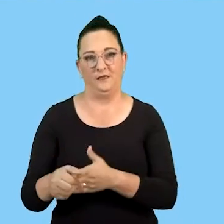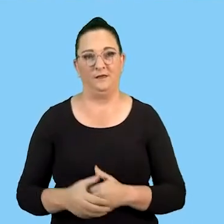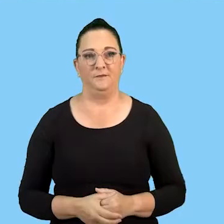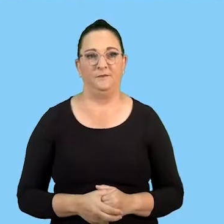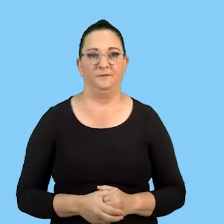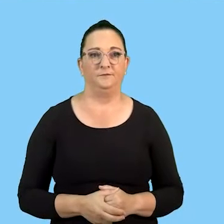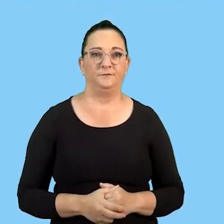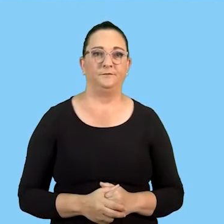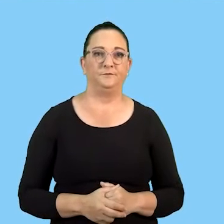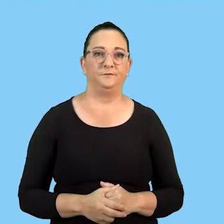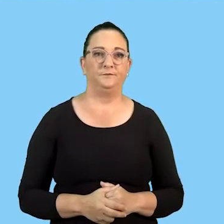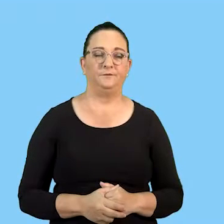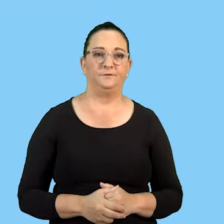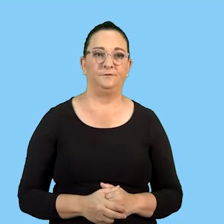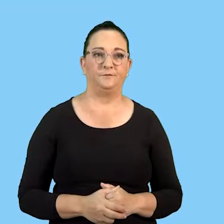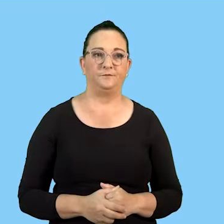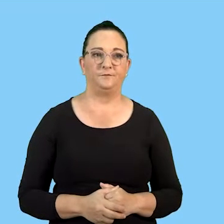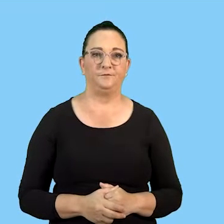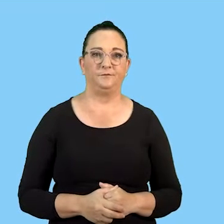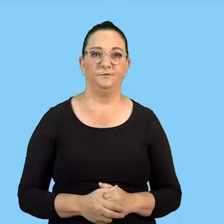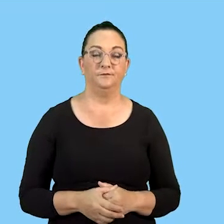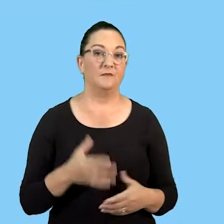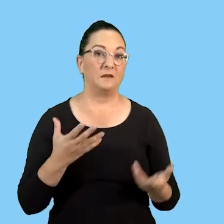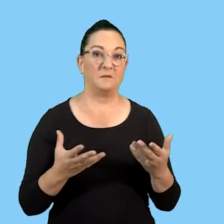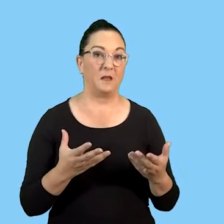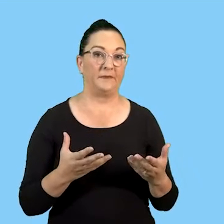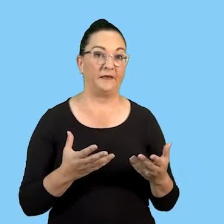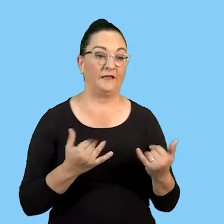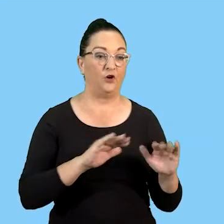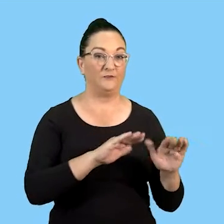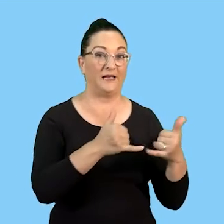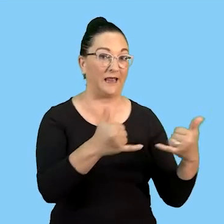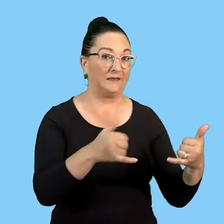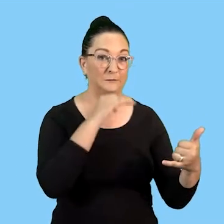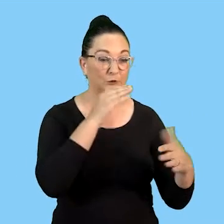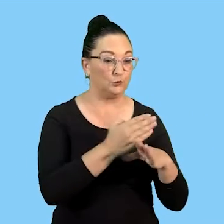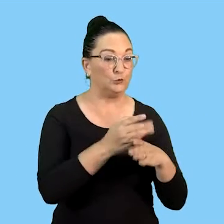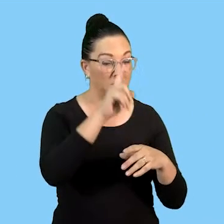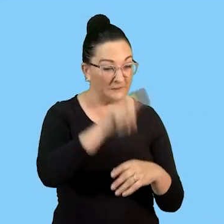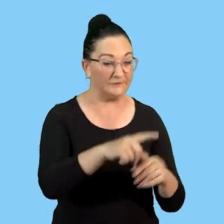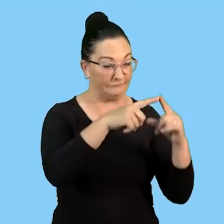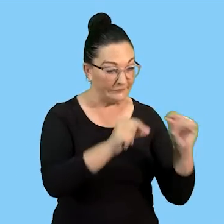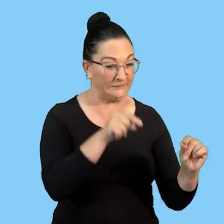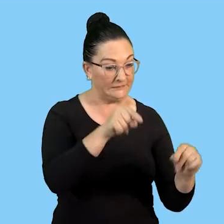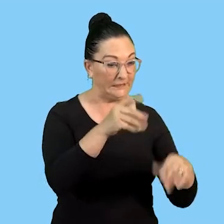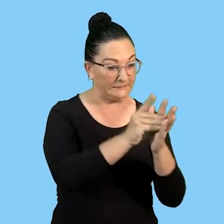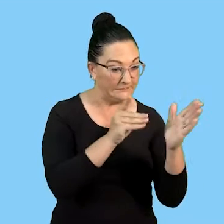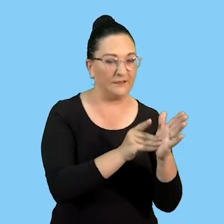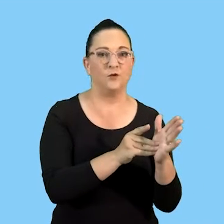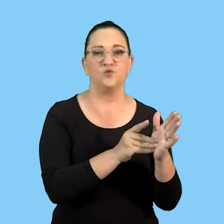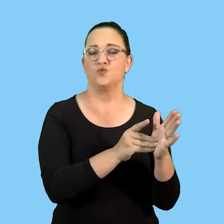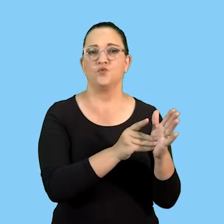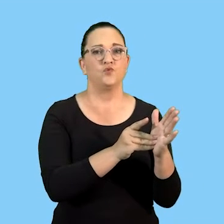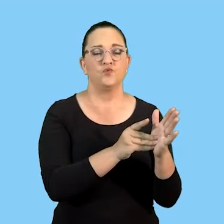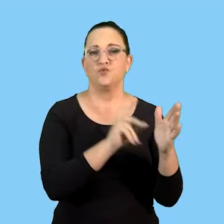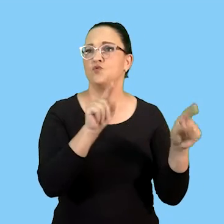using. Secondly, unrealistic deadlines or heavy workloads, they lead to stress